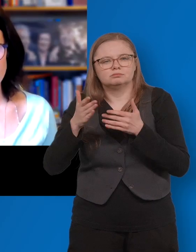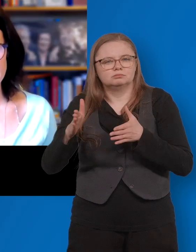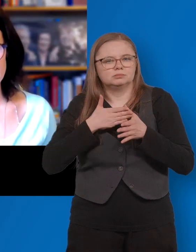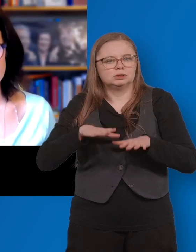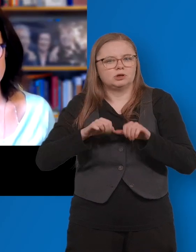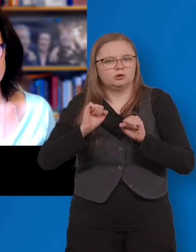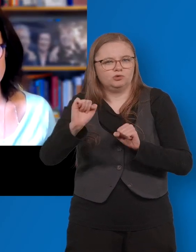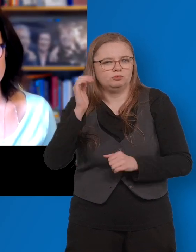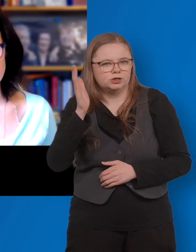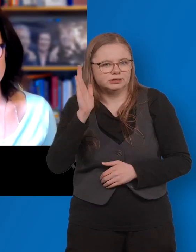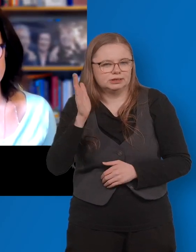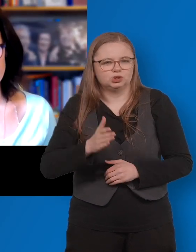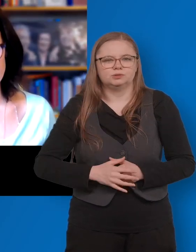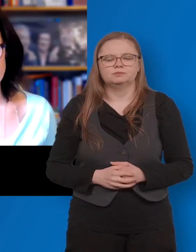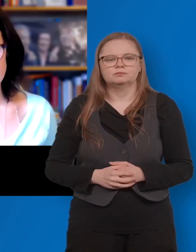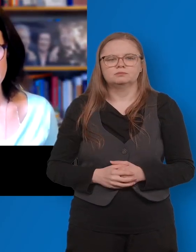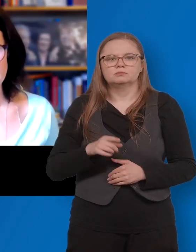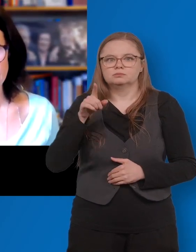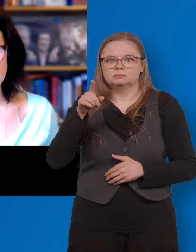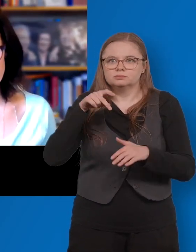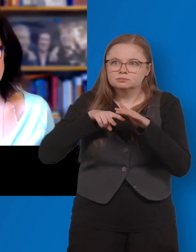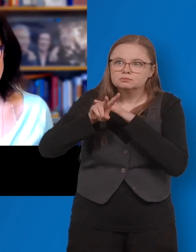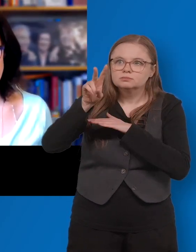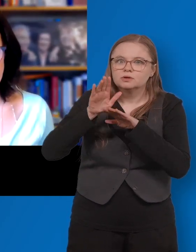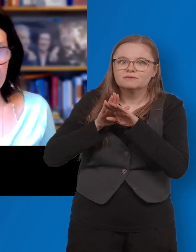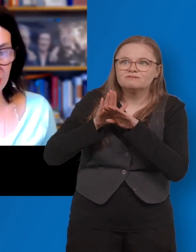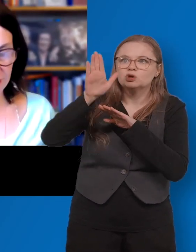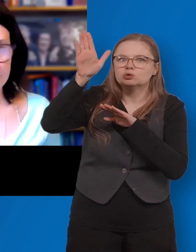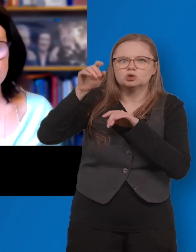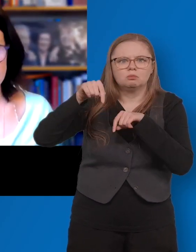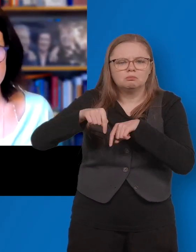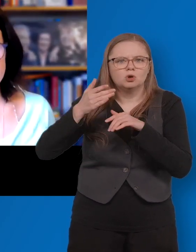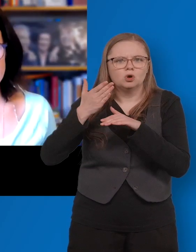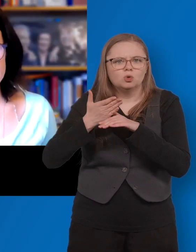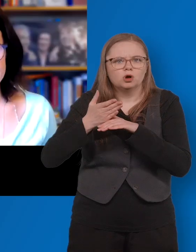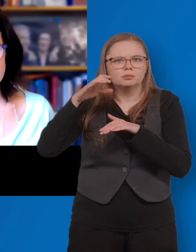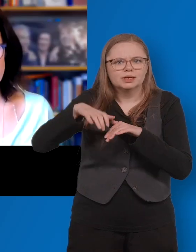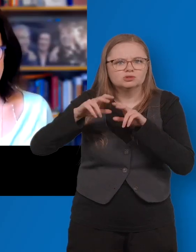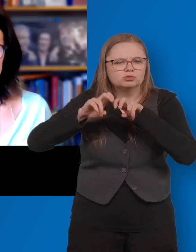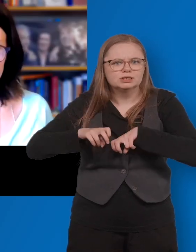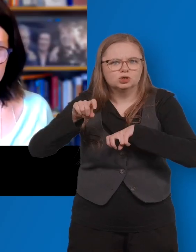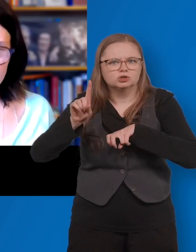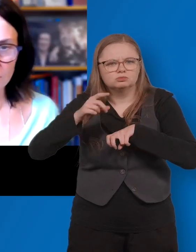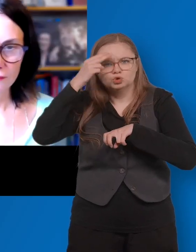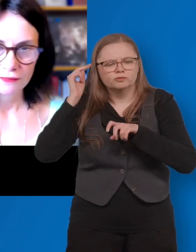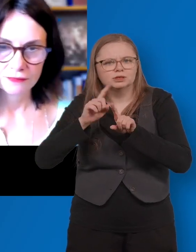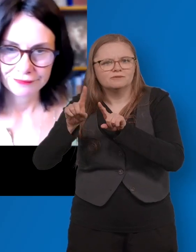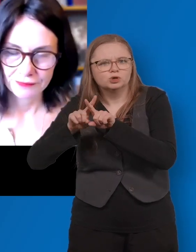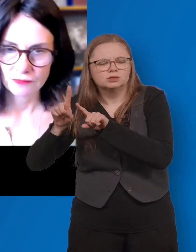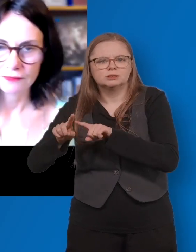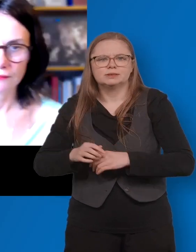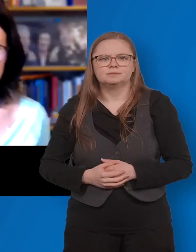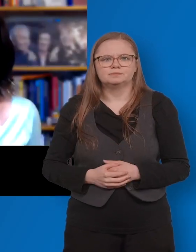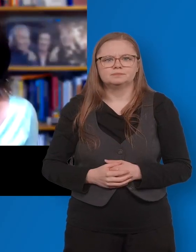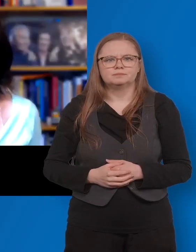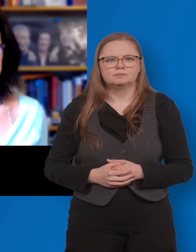what do you see the future of neurodiversity in workplace research focusing on? Slightly deviating from the nature of the co-production aspect, but I think